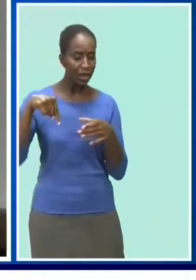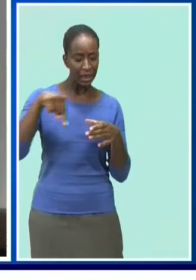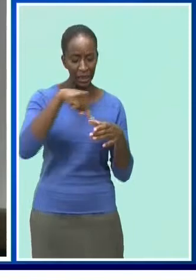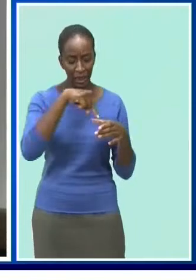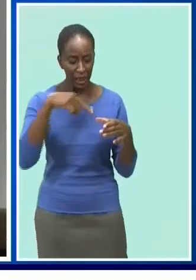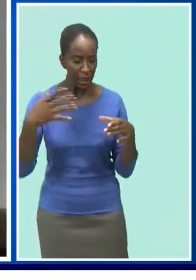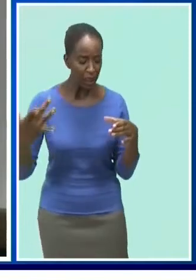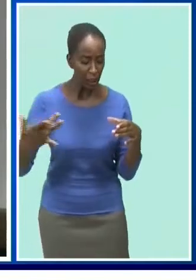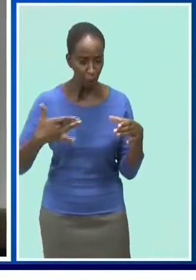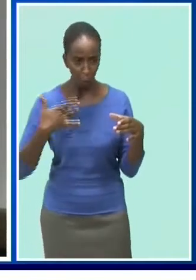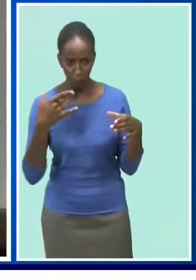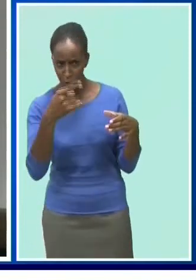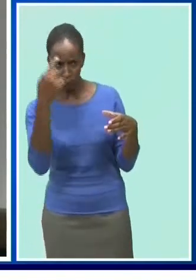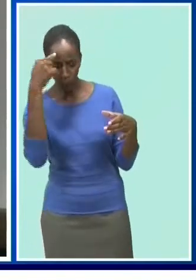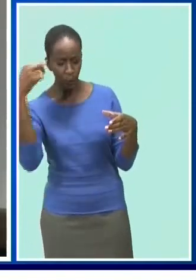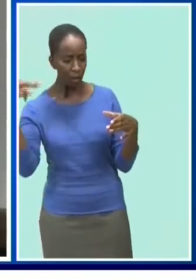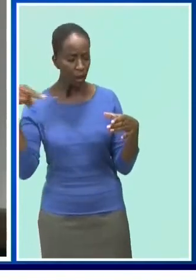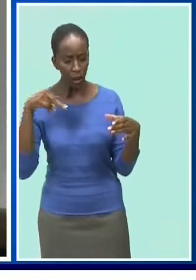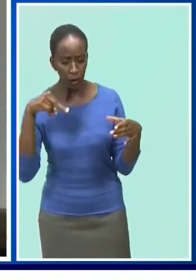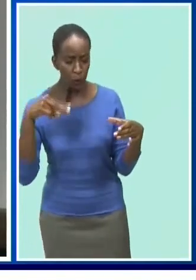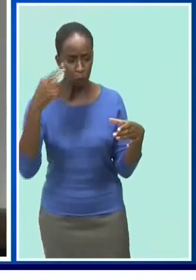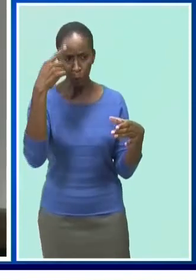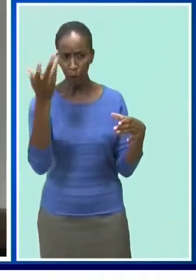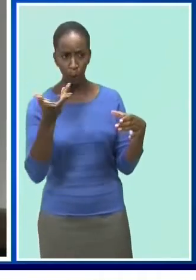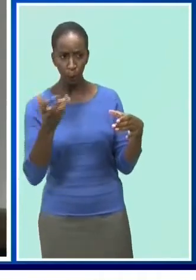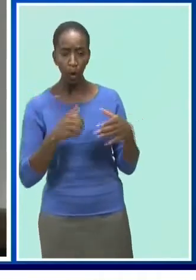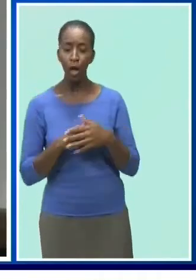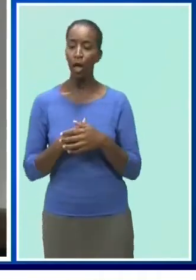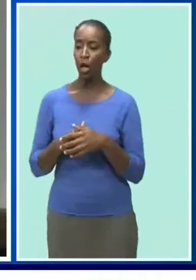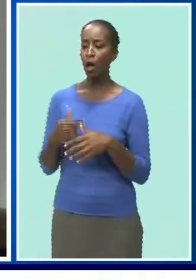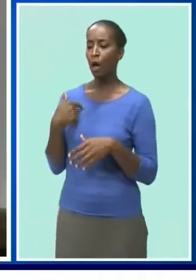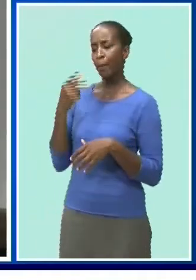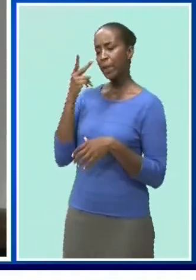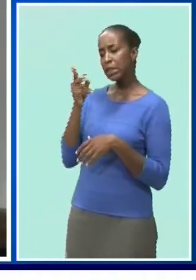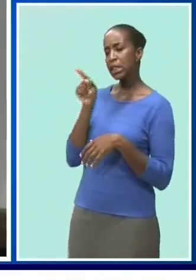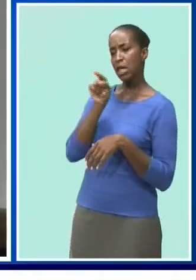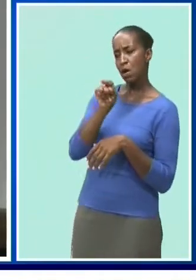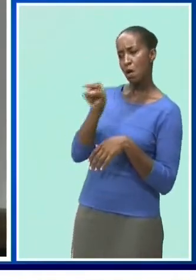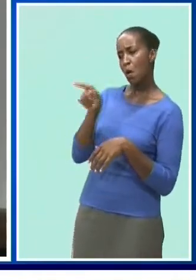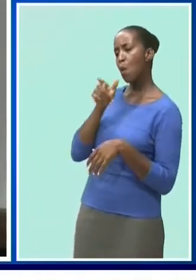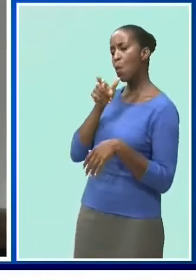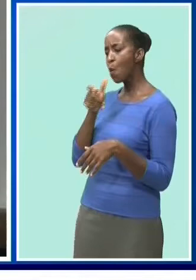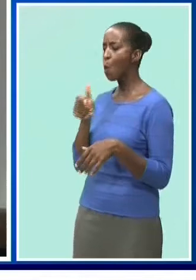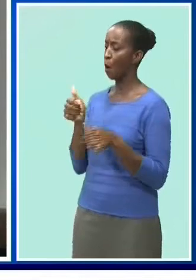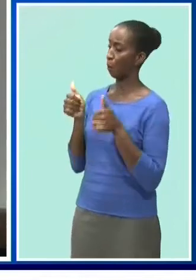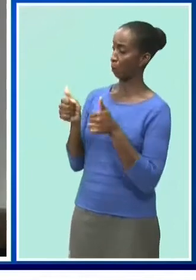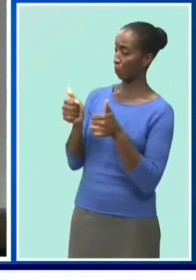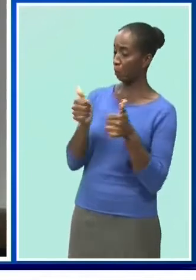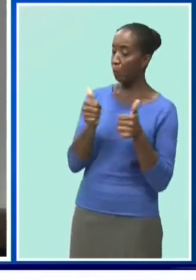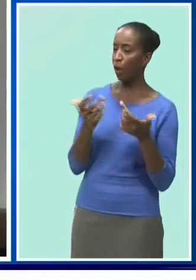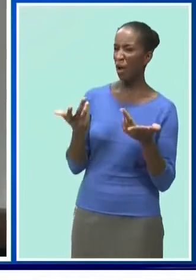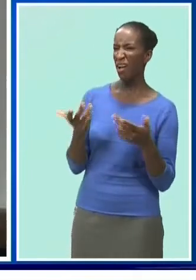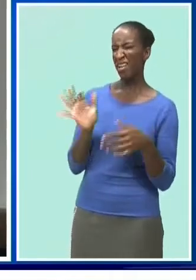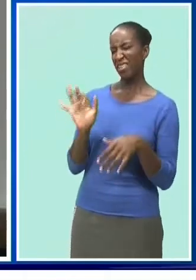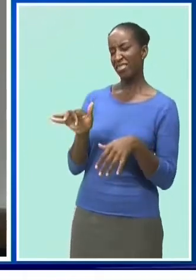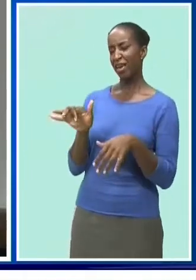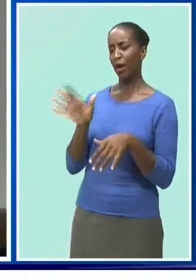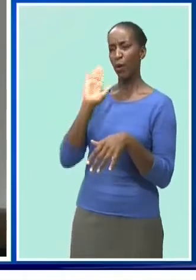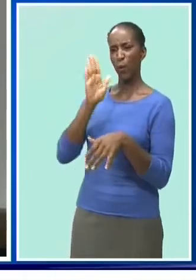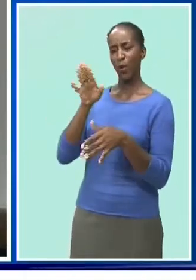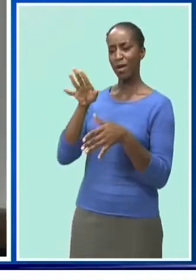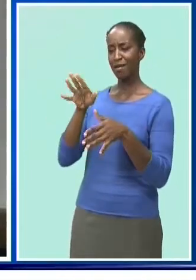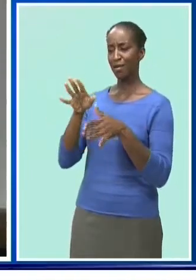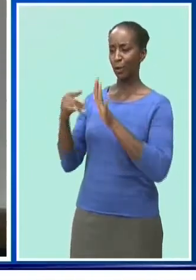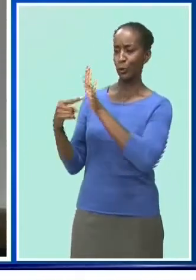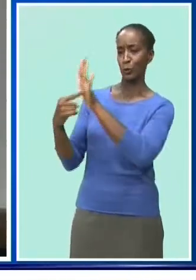satisfied with I've looked at the names. I've not seen the productions themselves, but when I look at the names, it gives